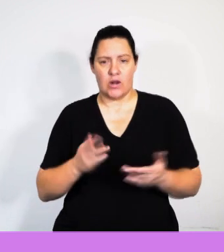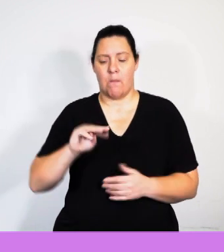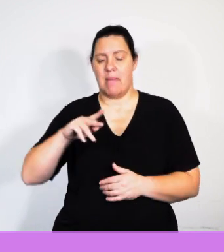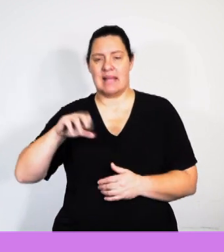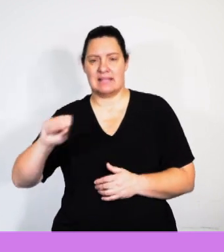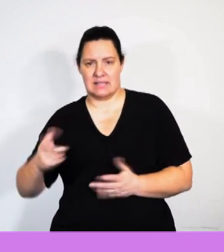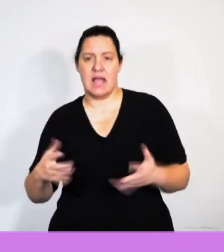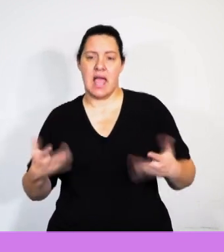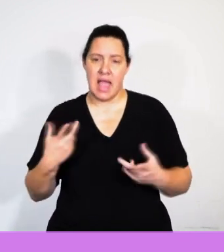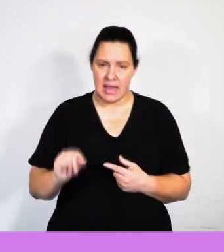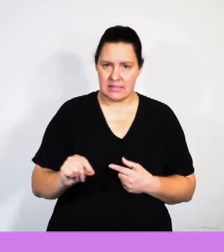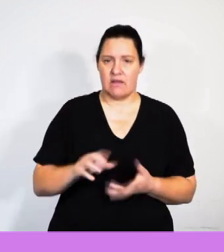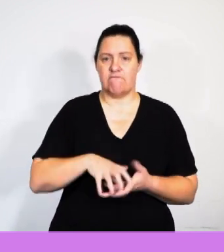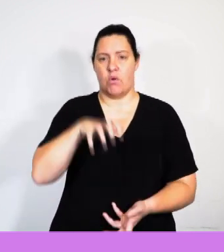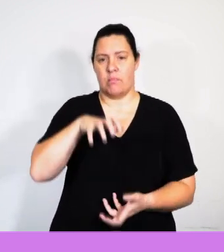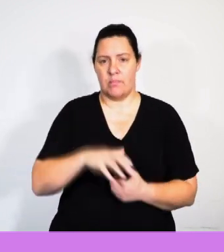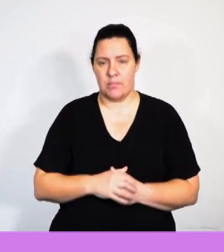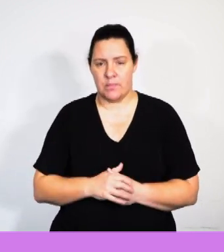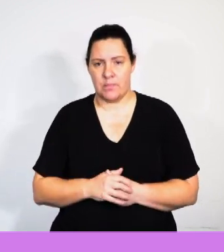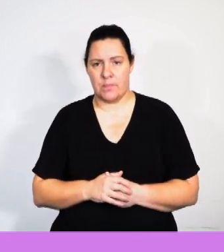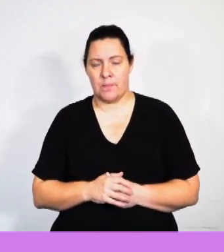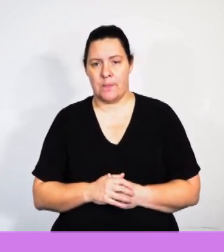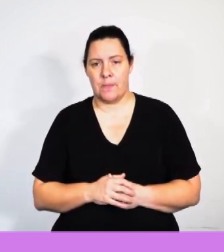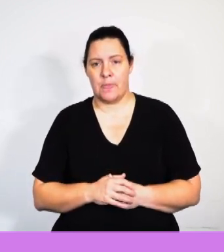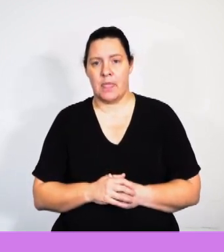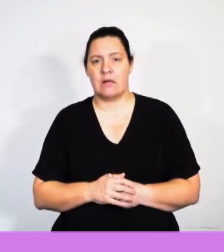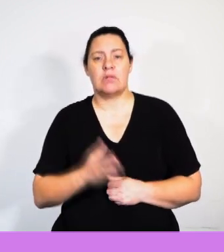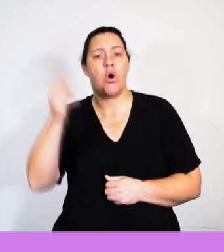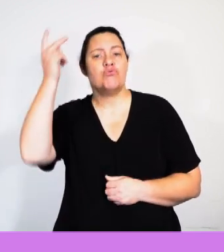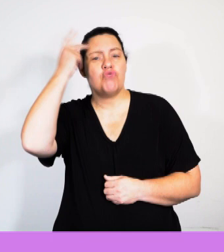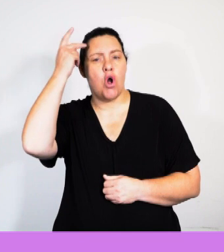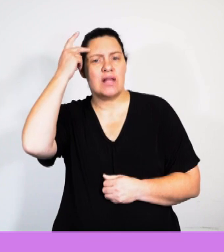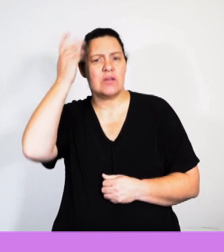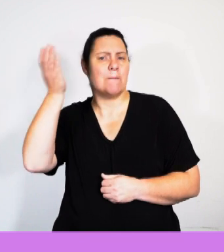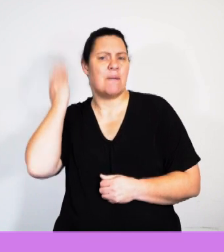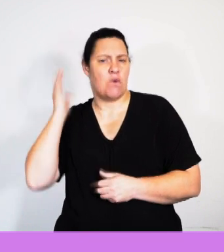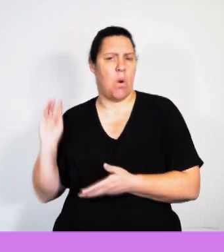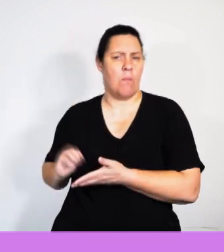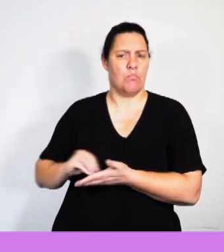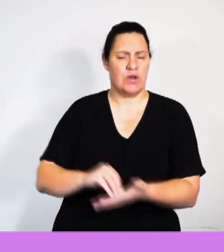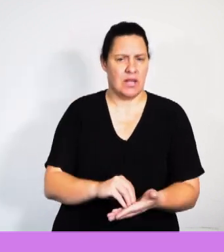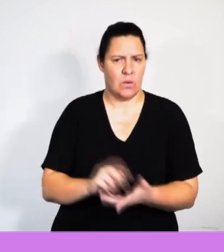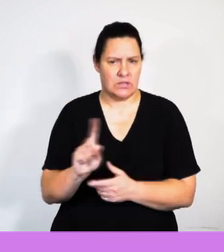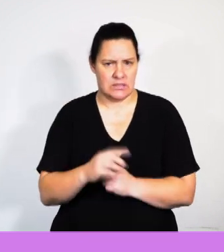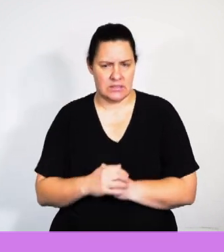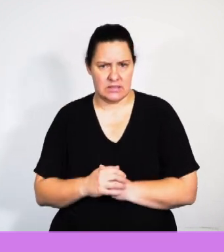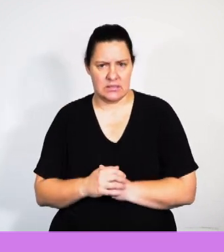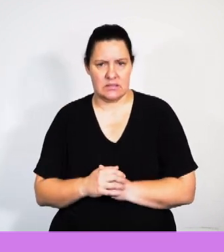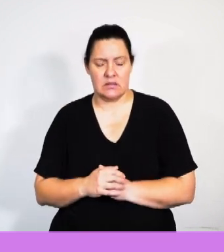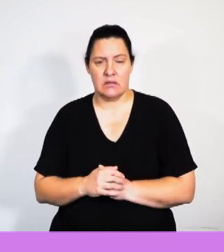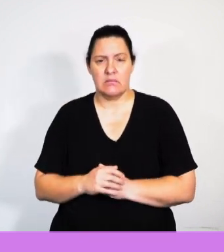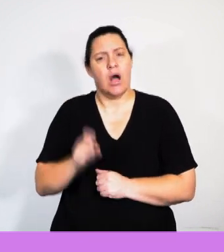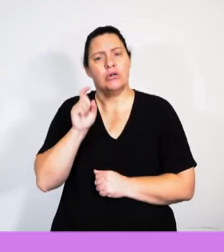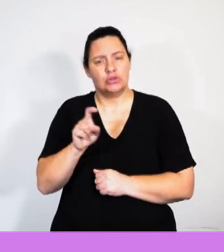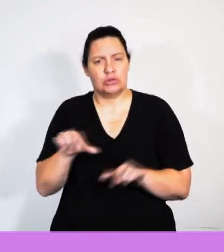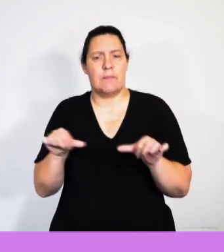or mass, and volume. The knowledge that you are bringing into this lesson is